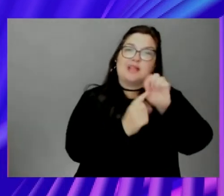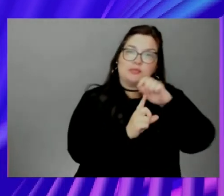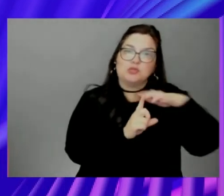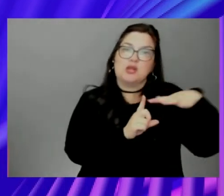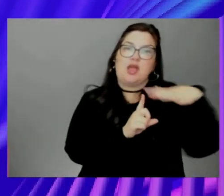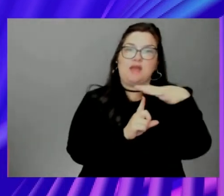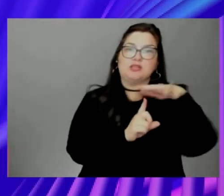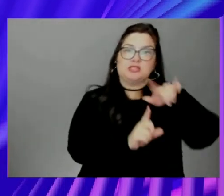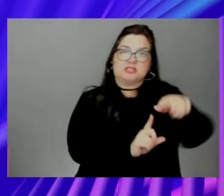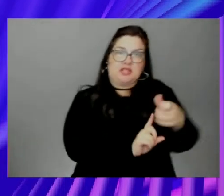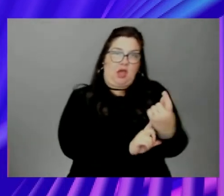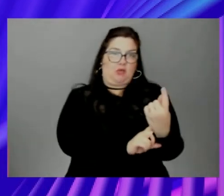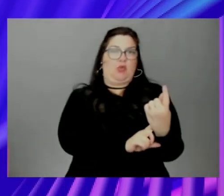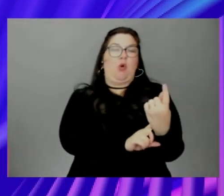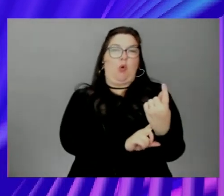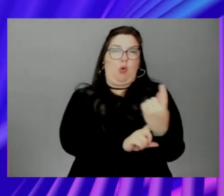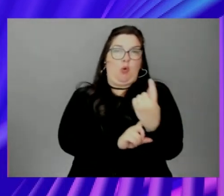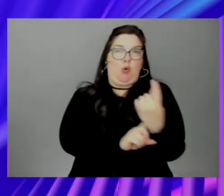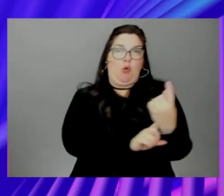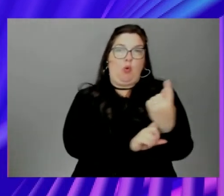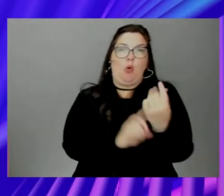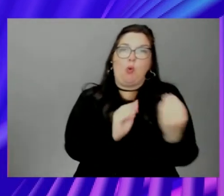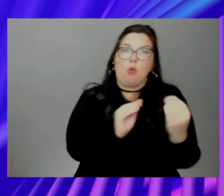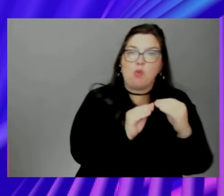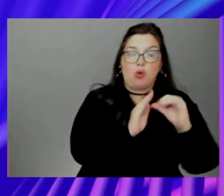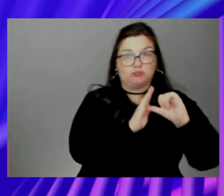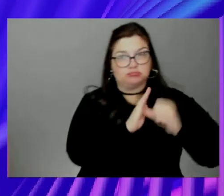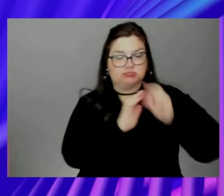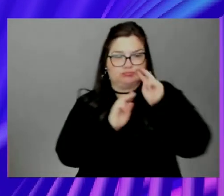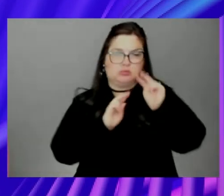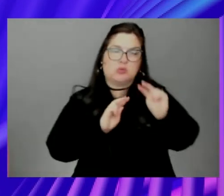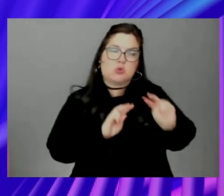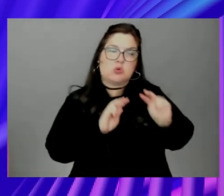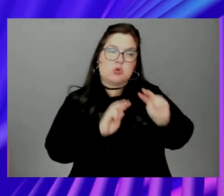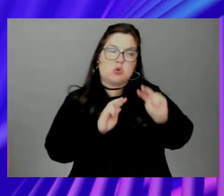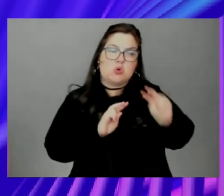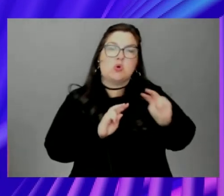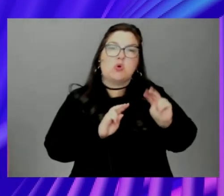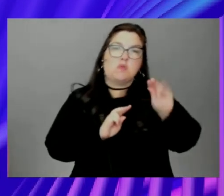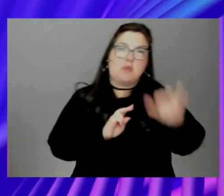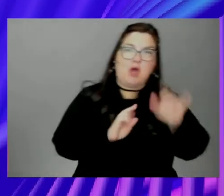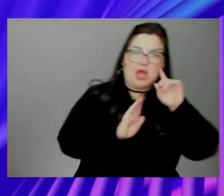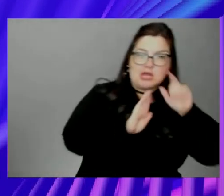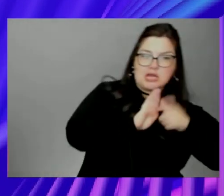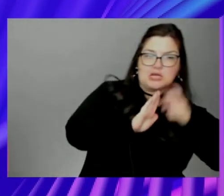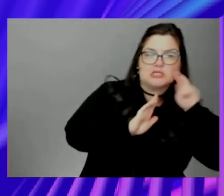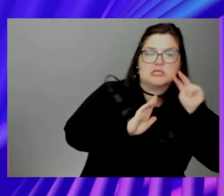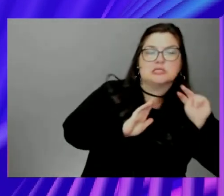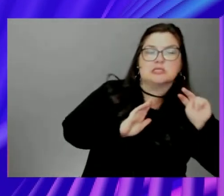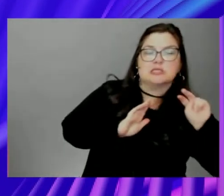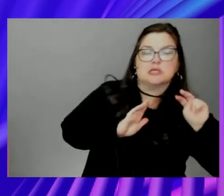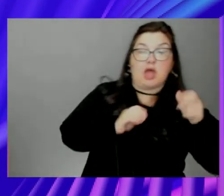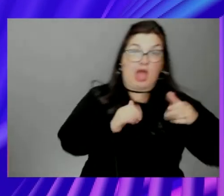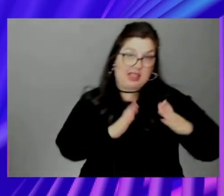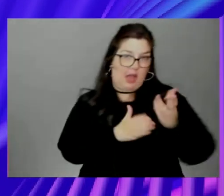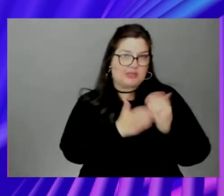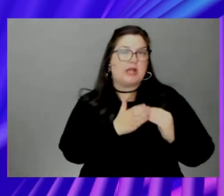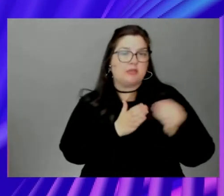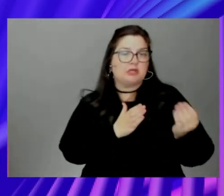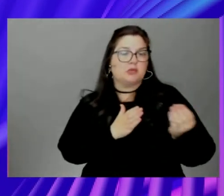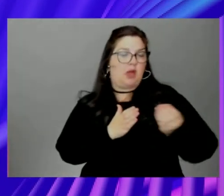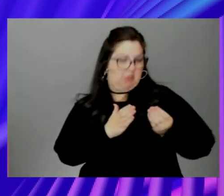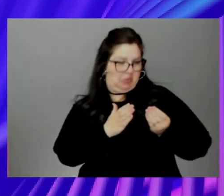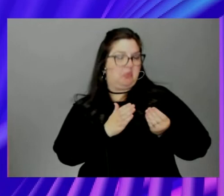to have more, intense monitoring from a detective standpoint, since we're going to be allowing certain things to come through. And that's how we